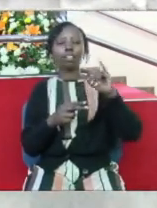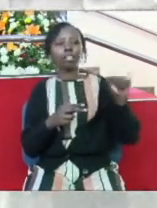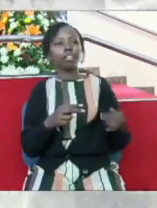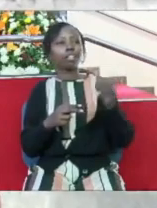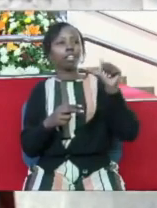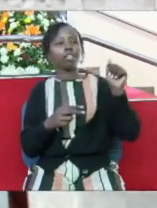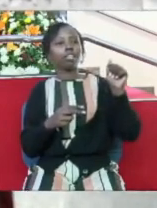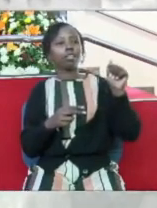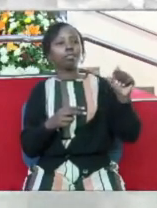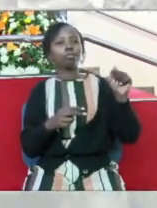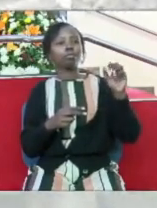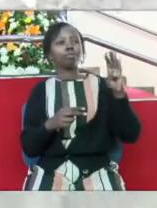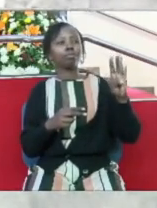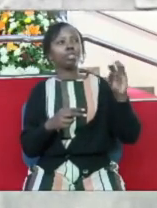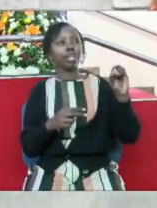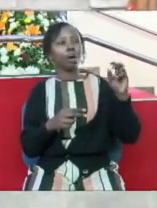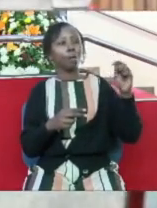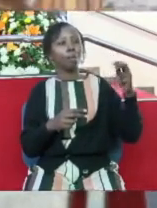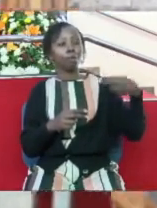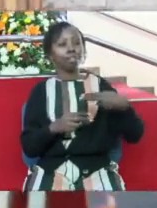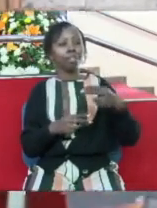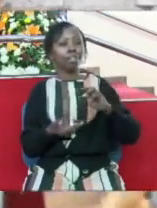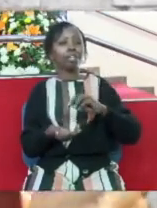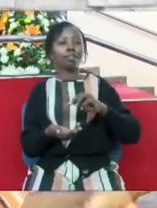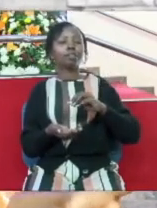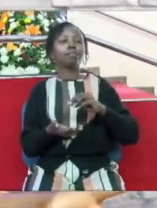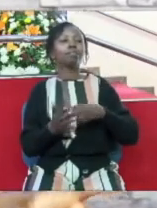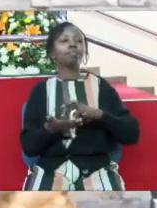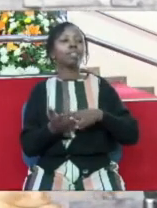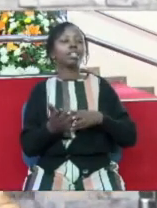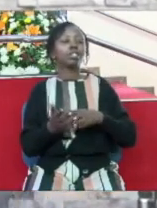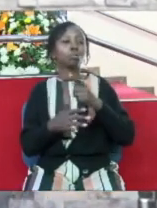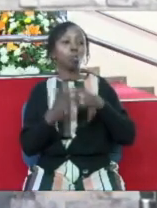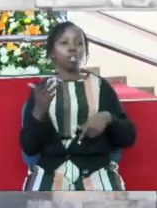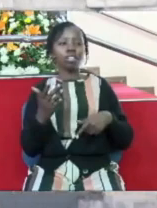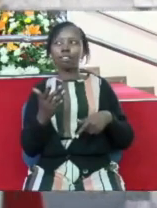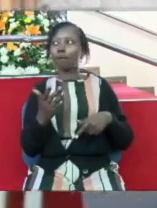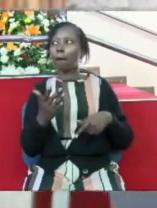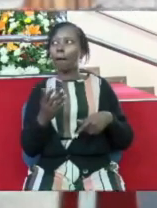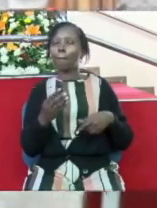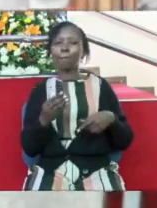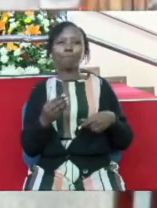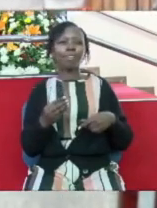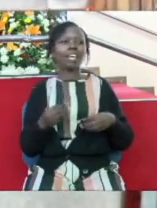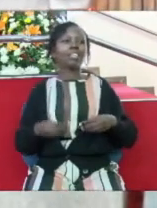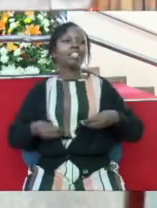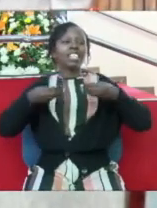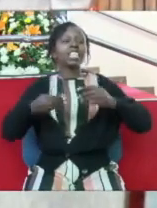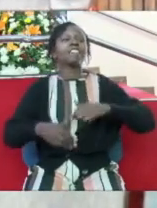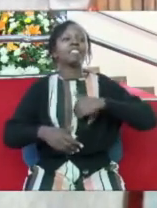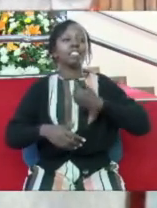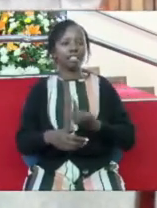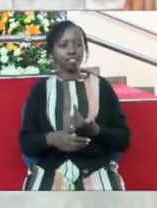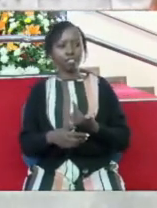emptying yourself. Kujitoa wewe mwenyewe. Pouring out yourself. Kujitoa ndani yako wewe mwenyewe. And so that's what Jacob did. Hiyo ndio